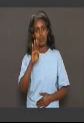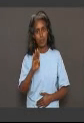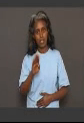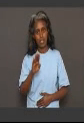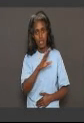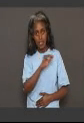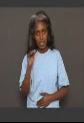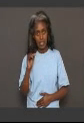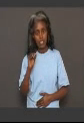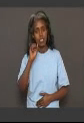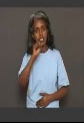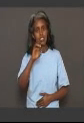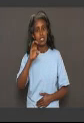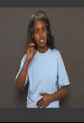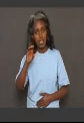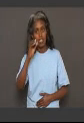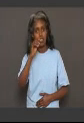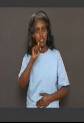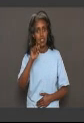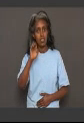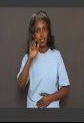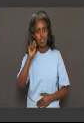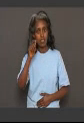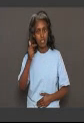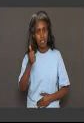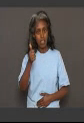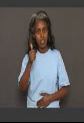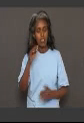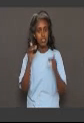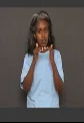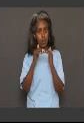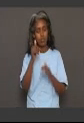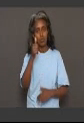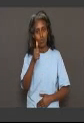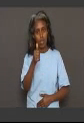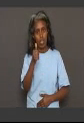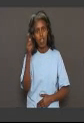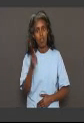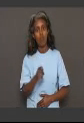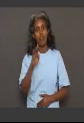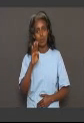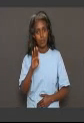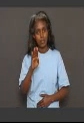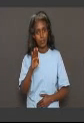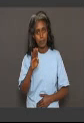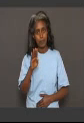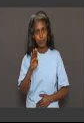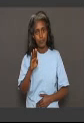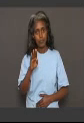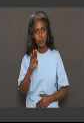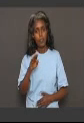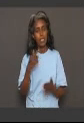to A over B and secant beta is equal to